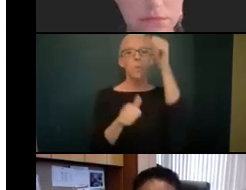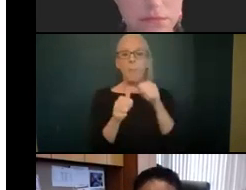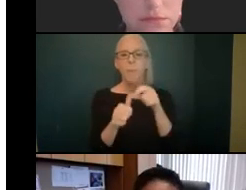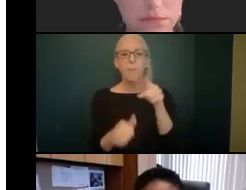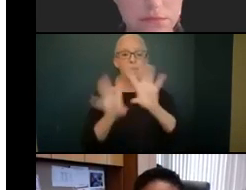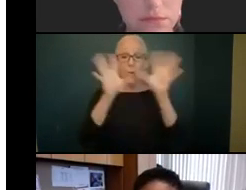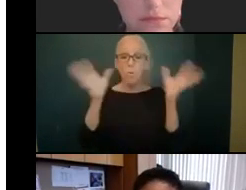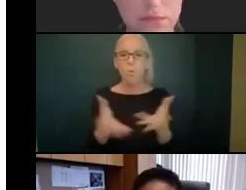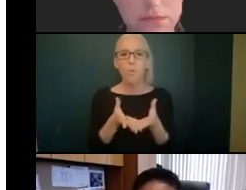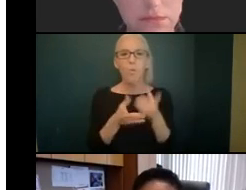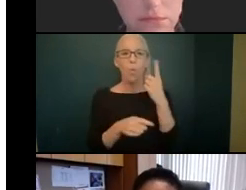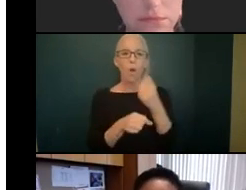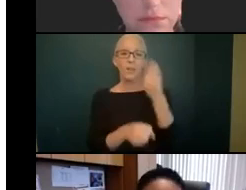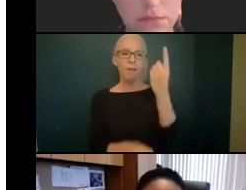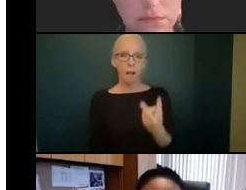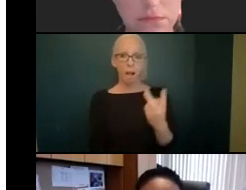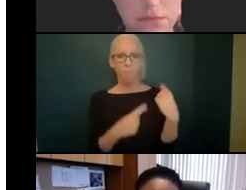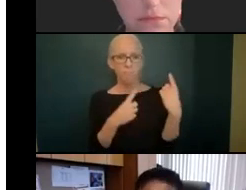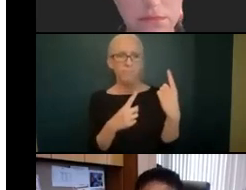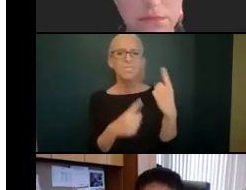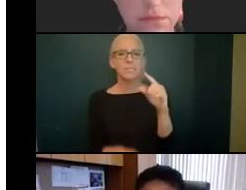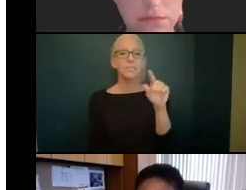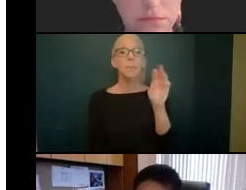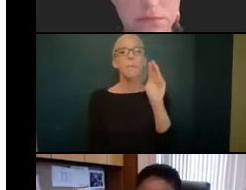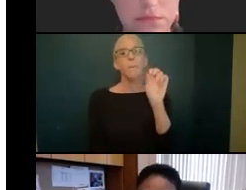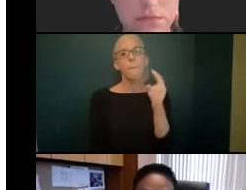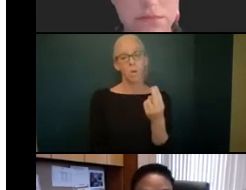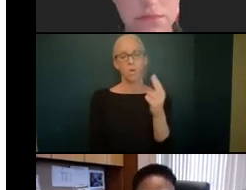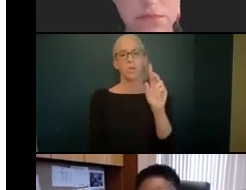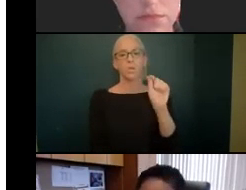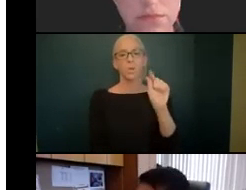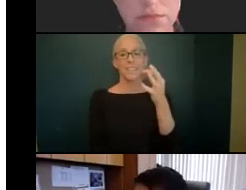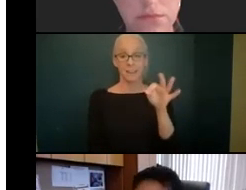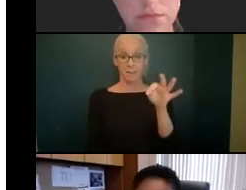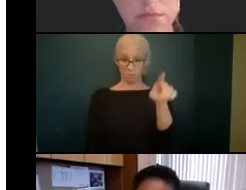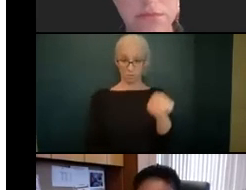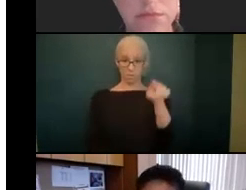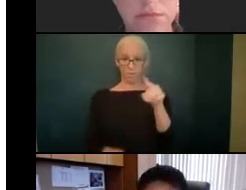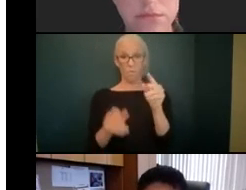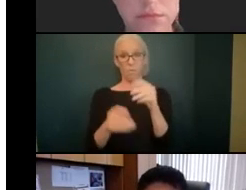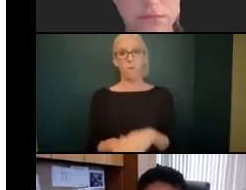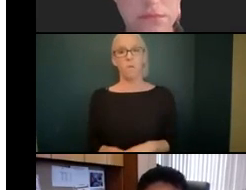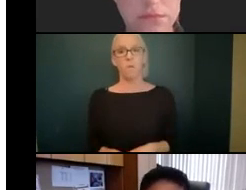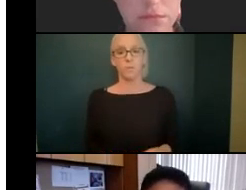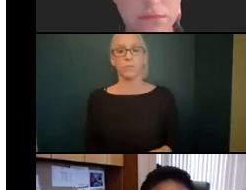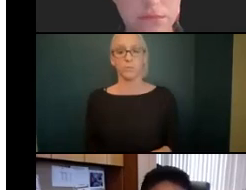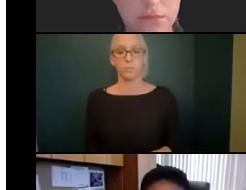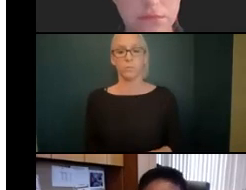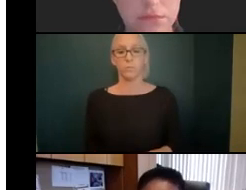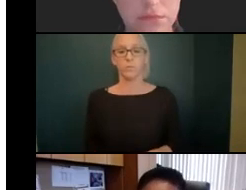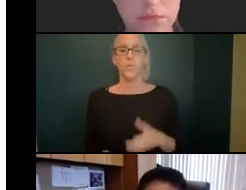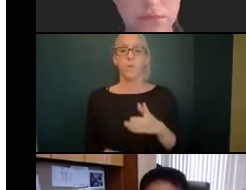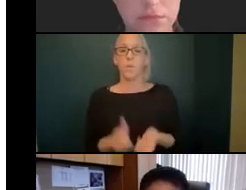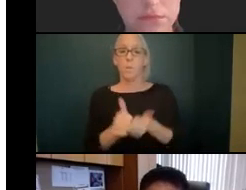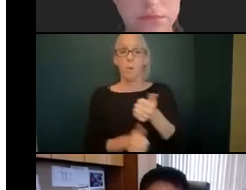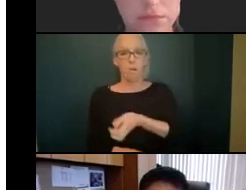is for the past year and a half since COVID began. This is where it's been hit hardest. And you will see that some of the hardest hit parts of the United